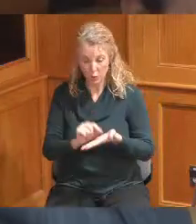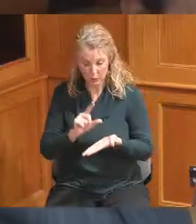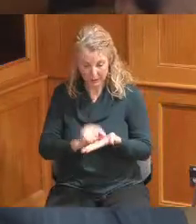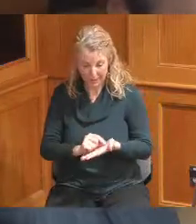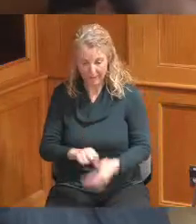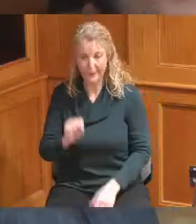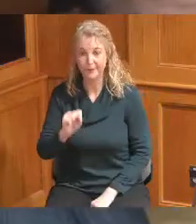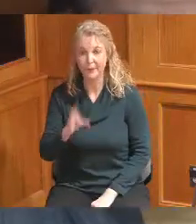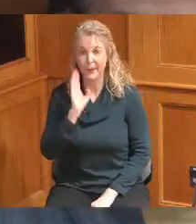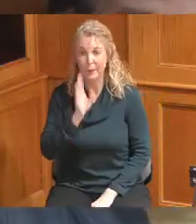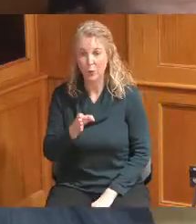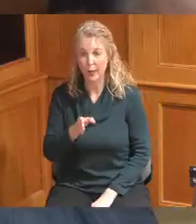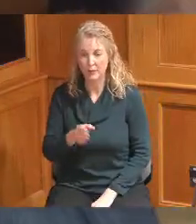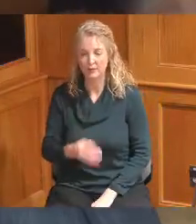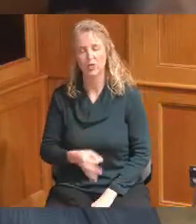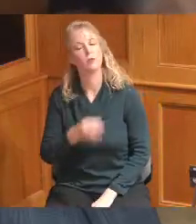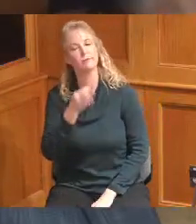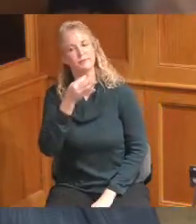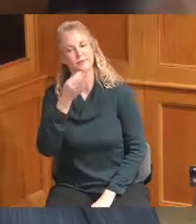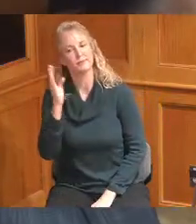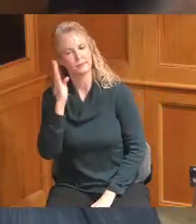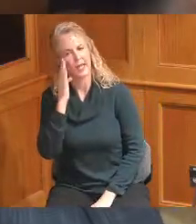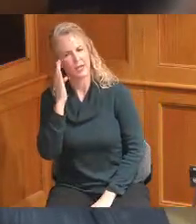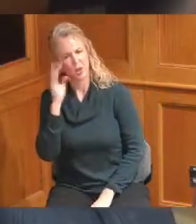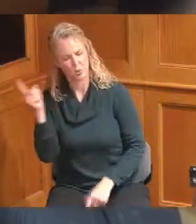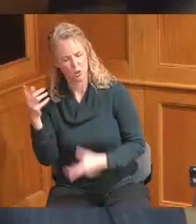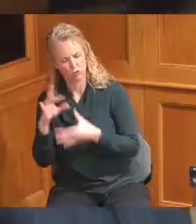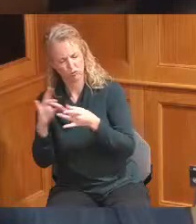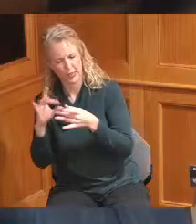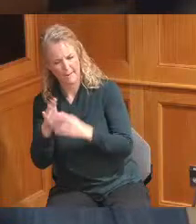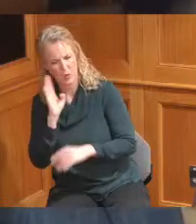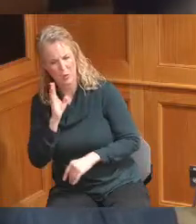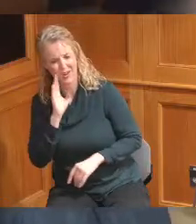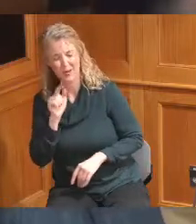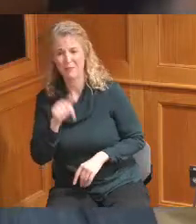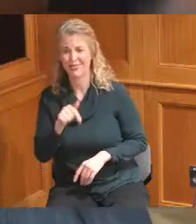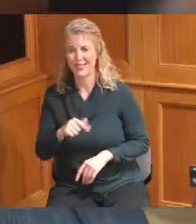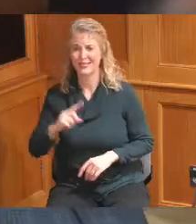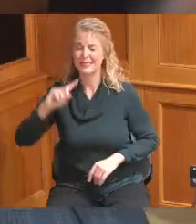will be affected. So I know you'll have that in your report. These